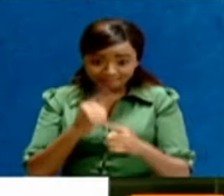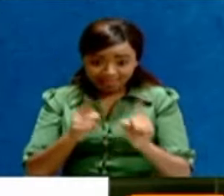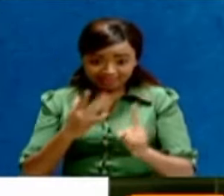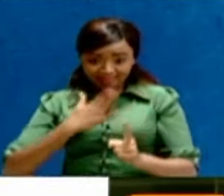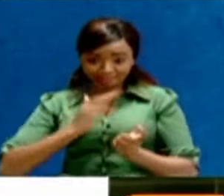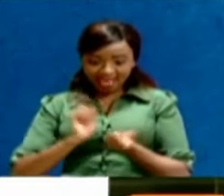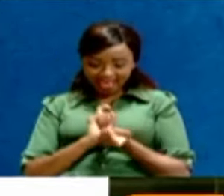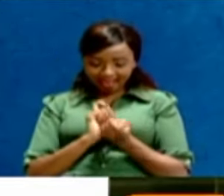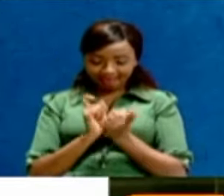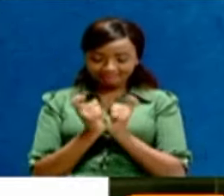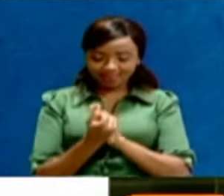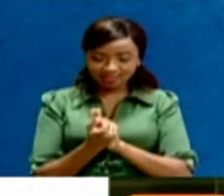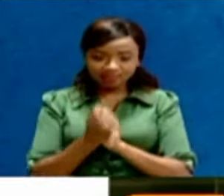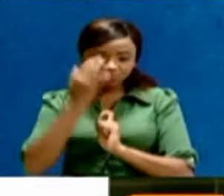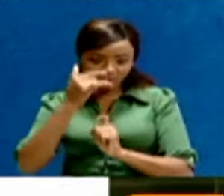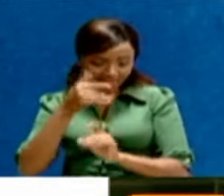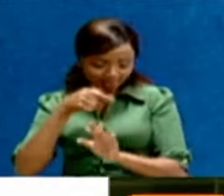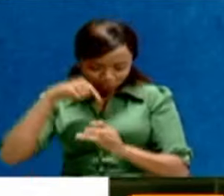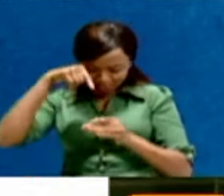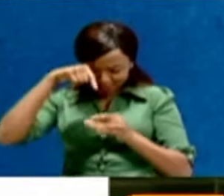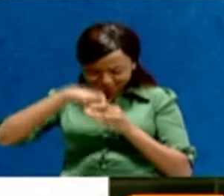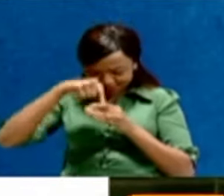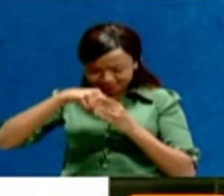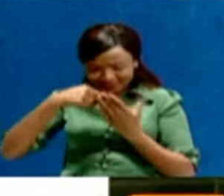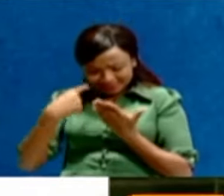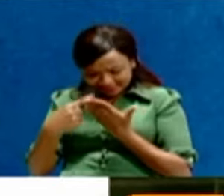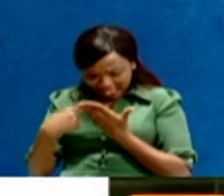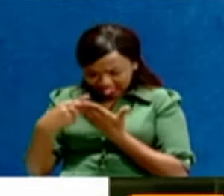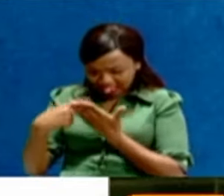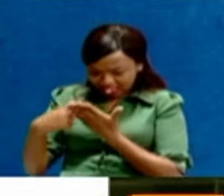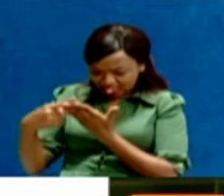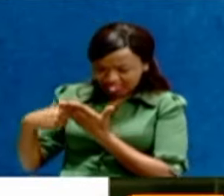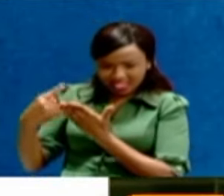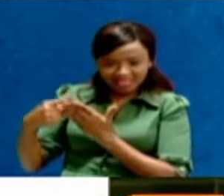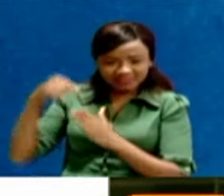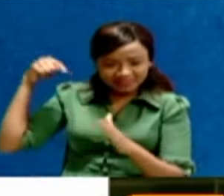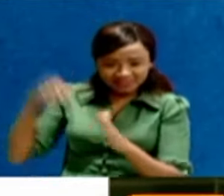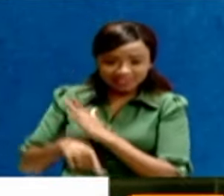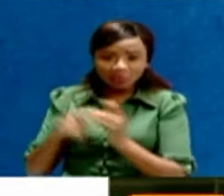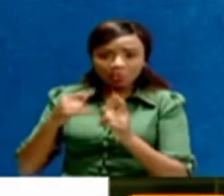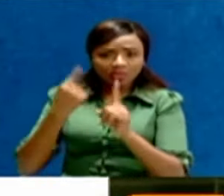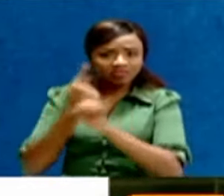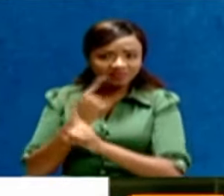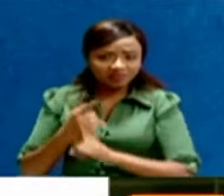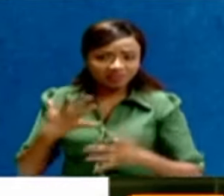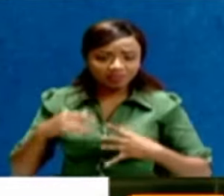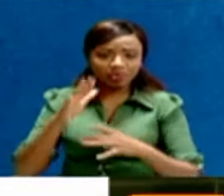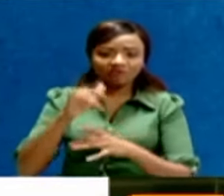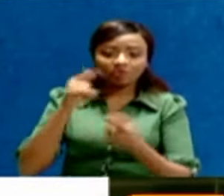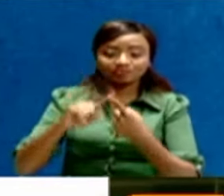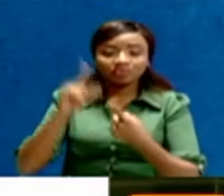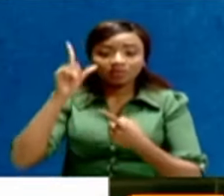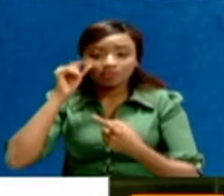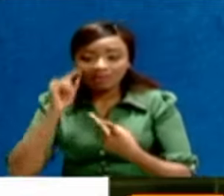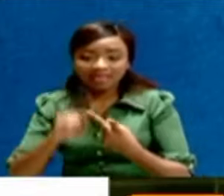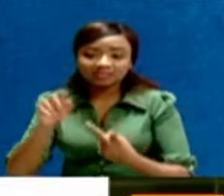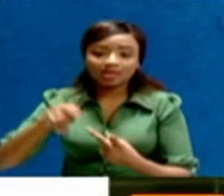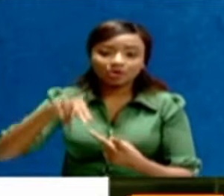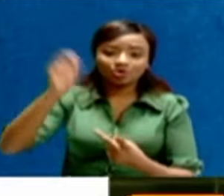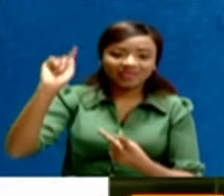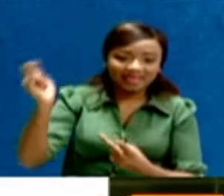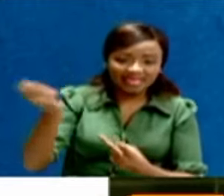of intense negotiations with various stakeholders from Northern Kenya, coastal region.